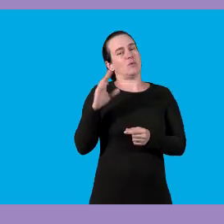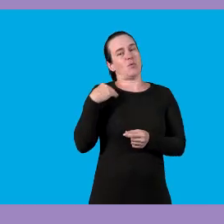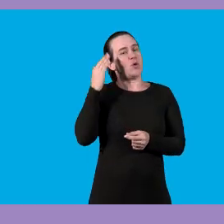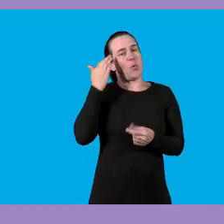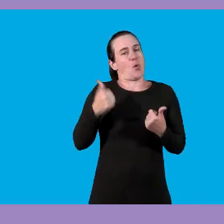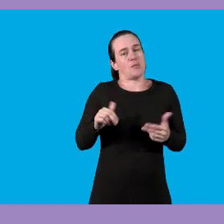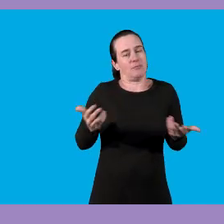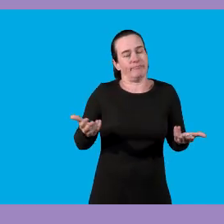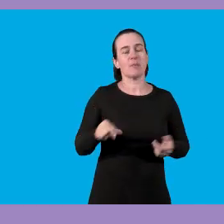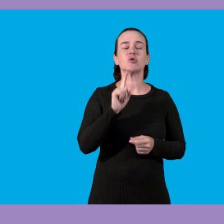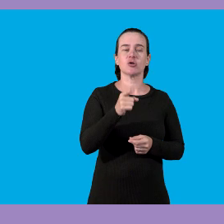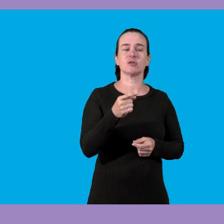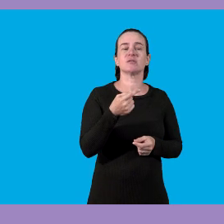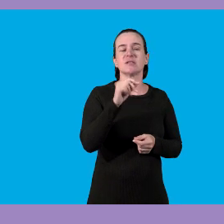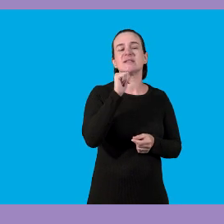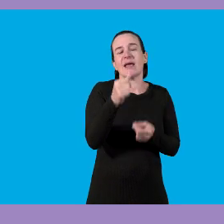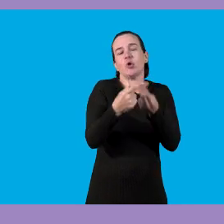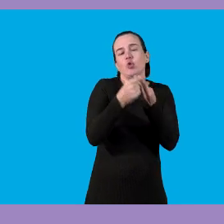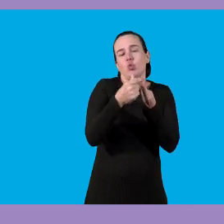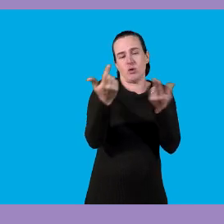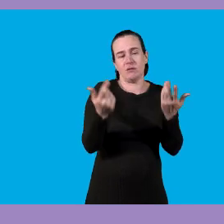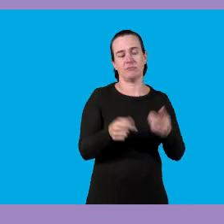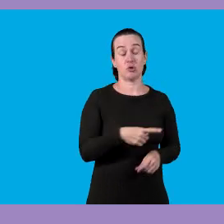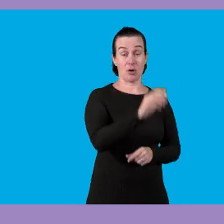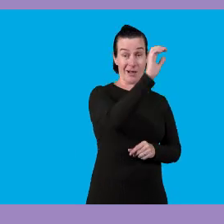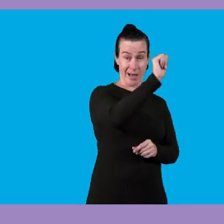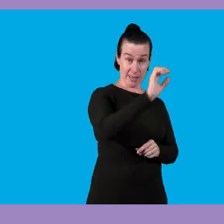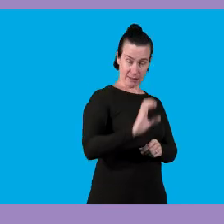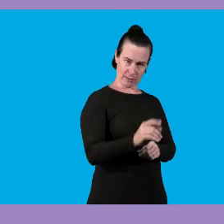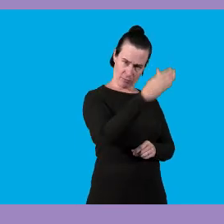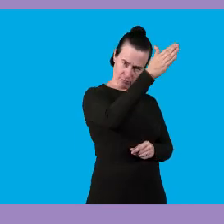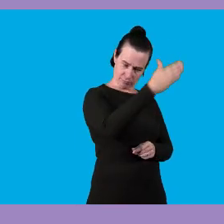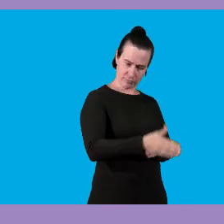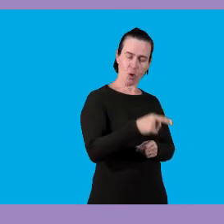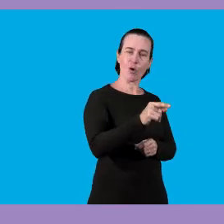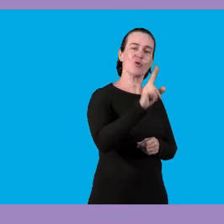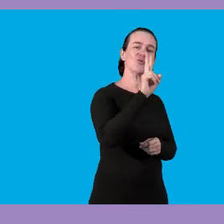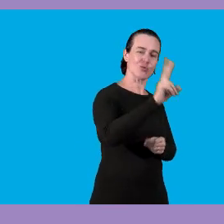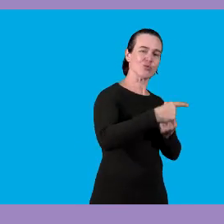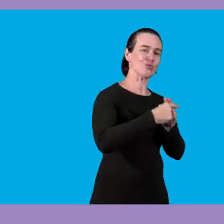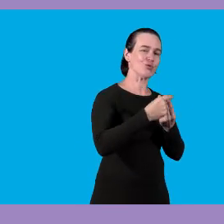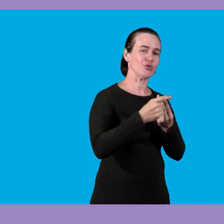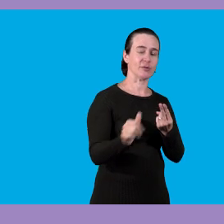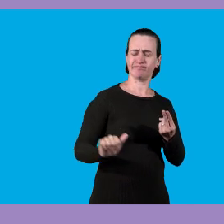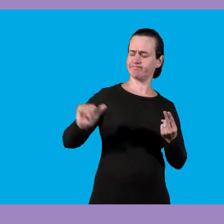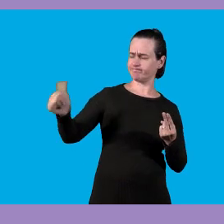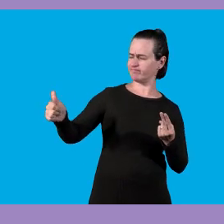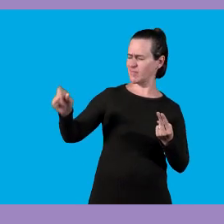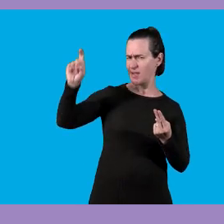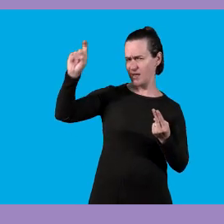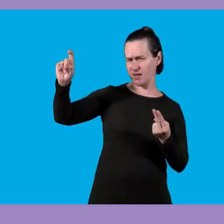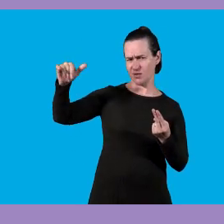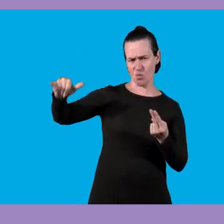us centimeters or meters. But if they write a number, then we take it as 2 units. So AC has 2 units